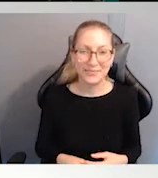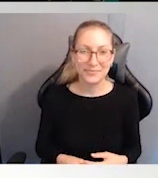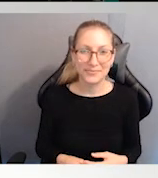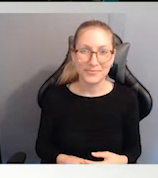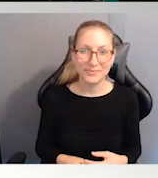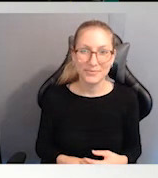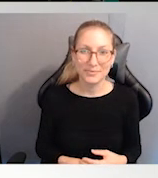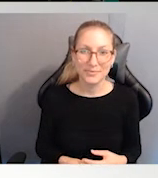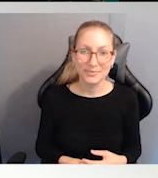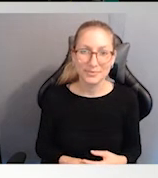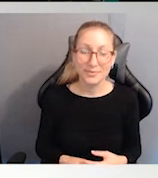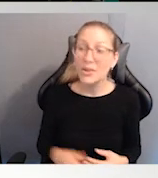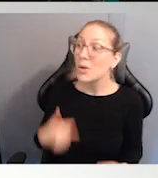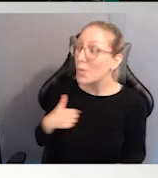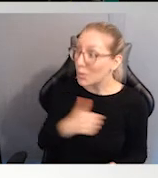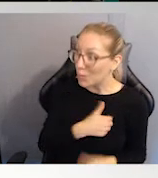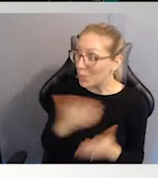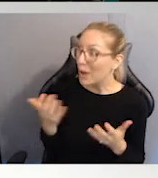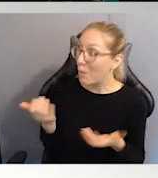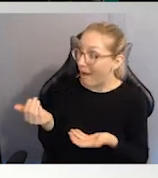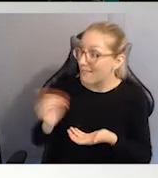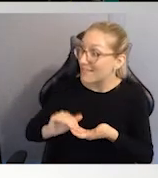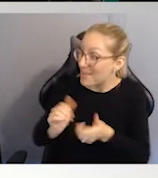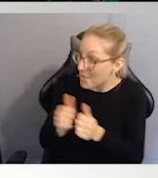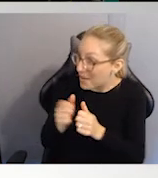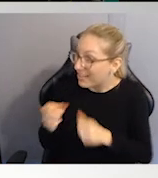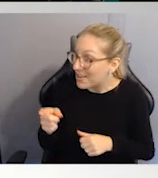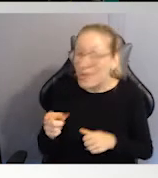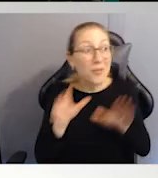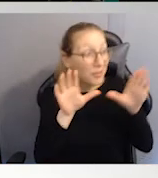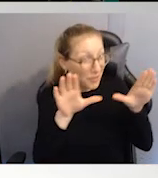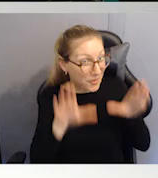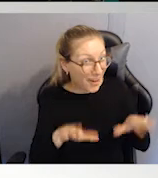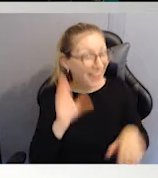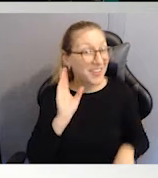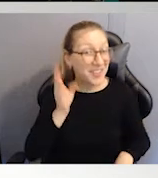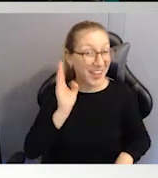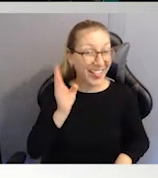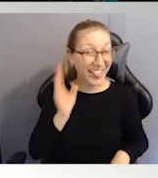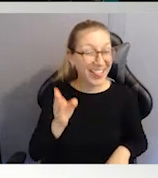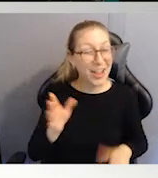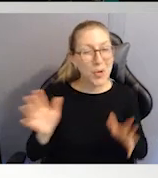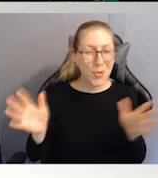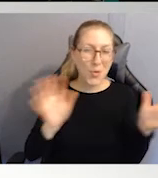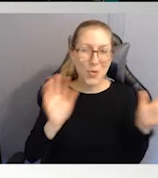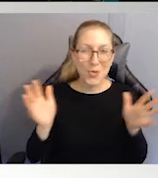and collaborate with you. Great. We'll do it.